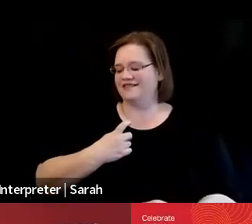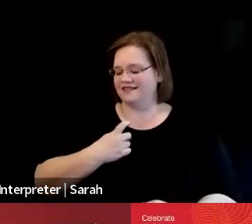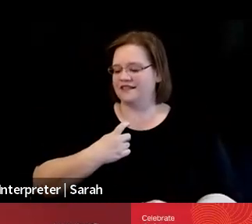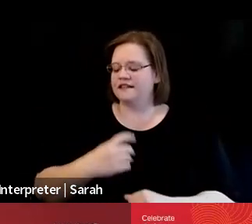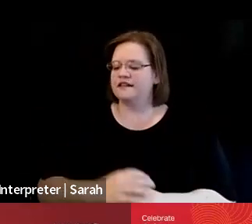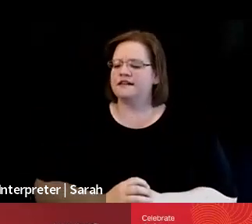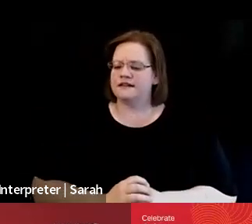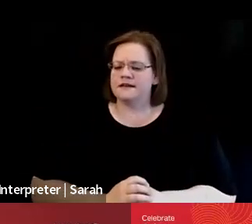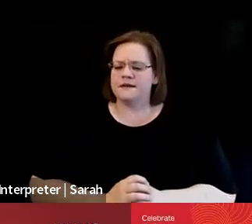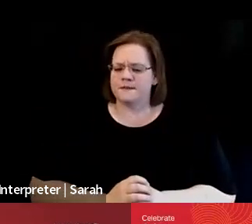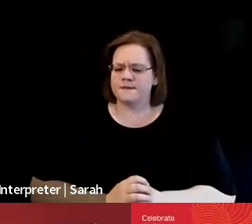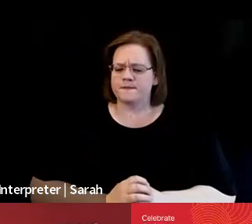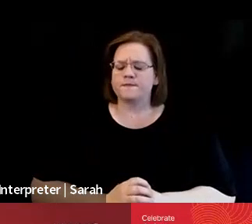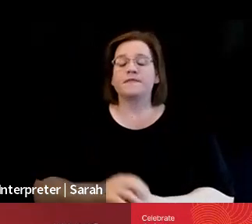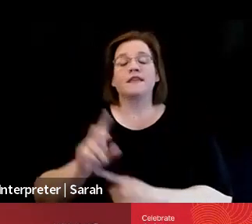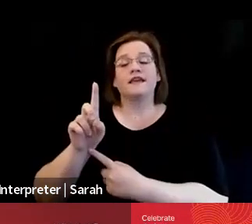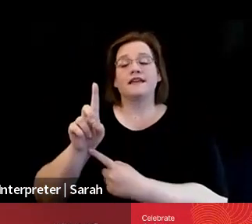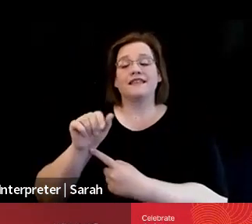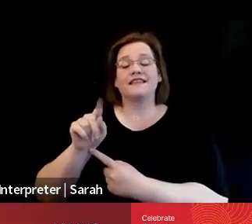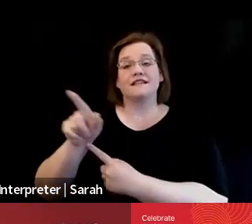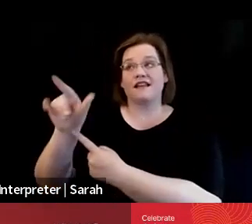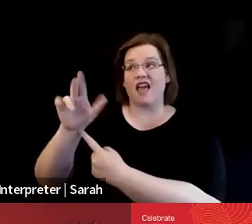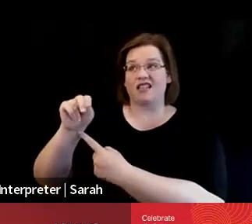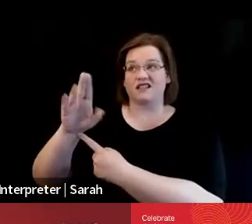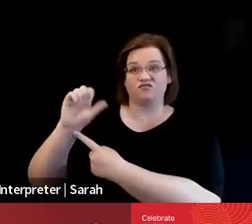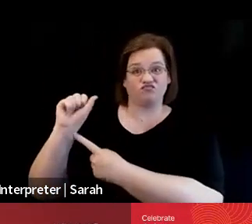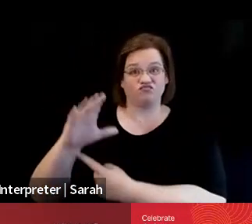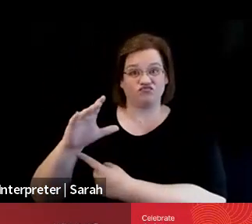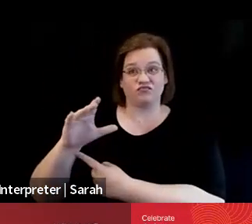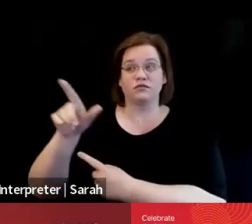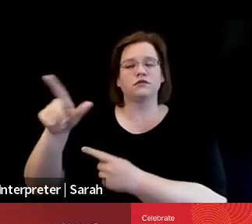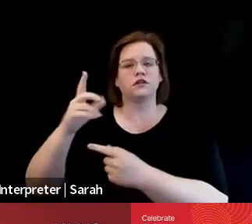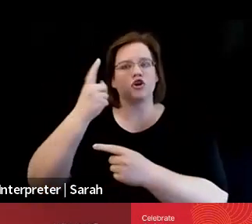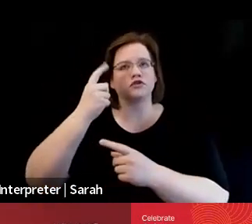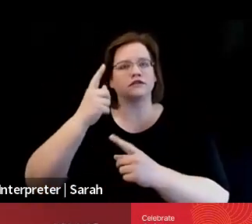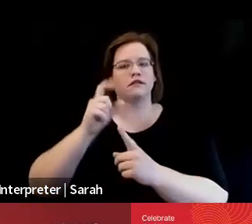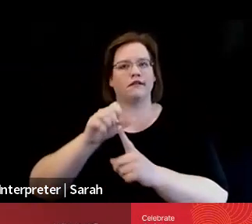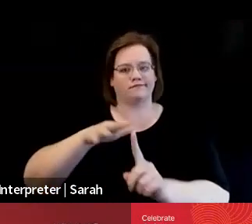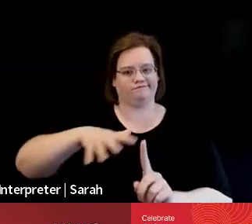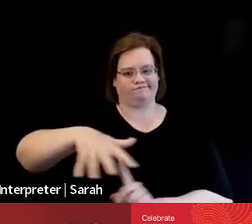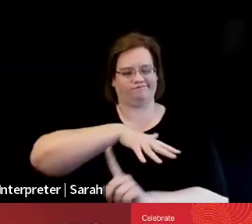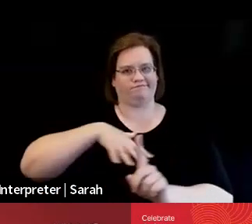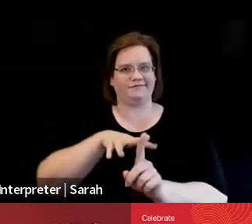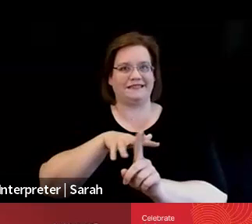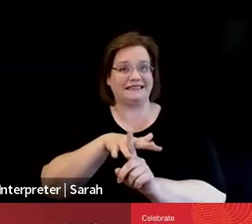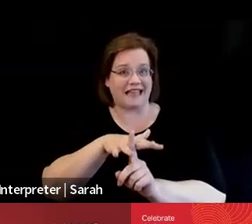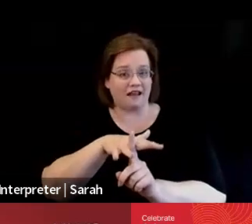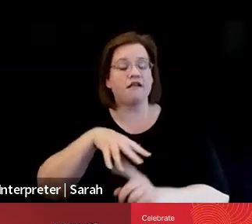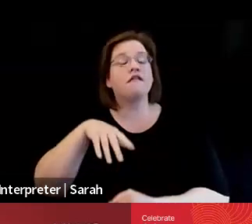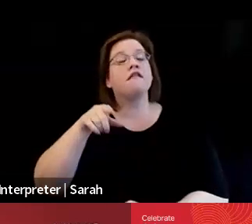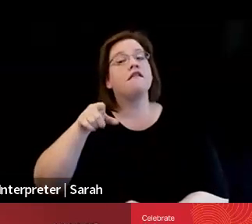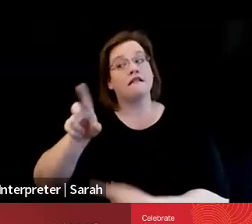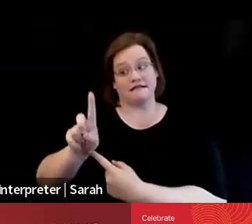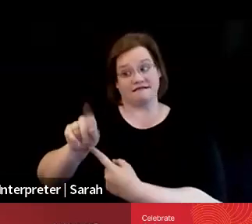the data that Alison presented, putting that a little bit in context, it is dated, but I think my concern